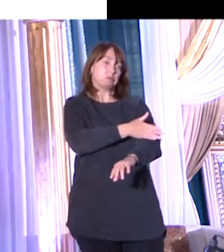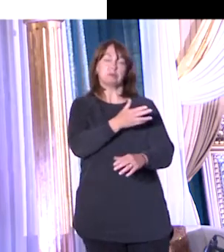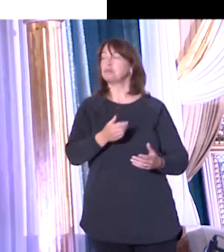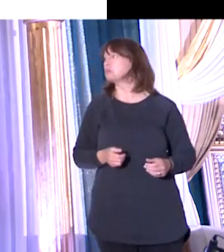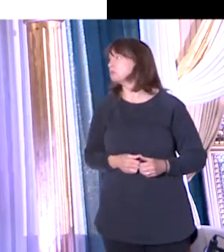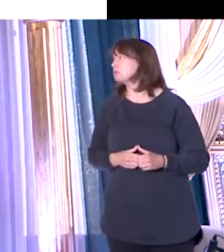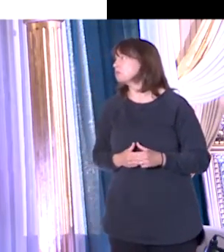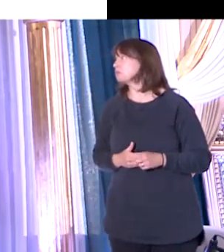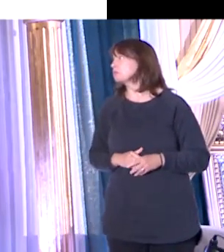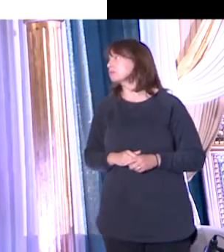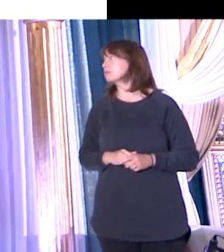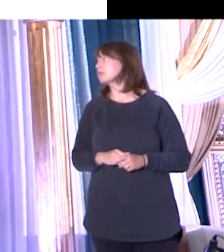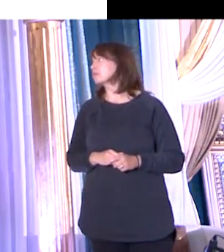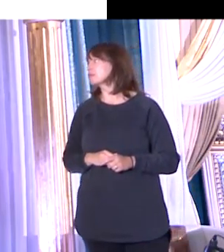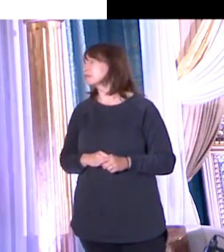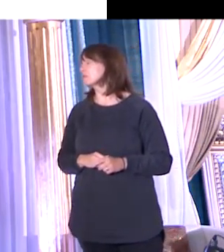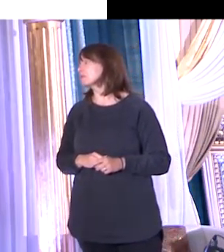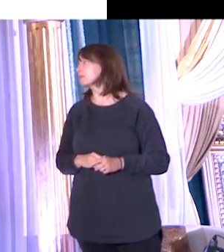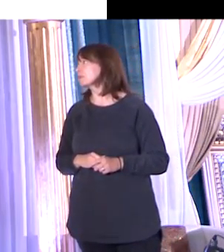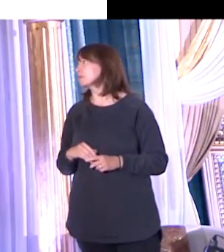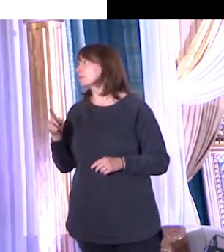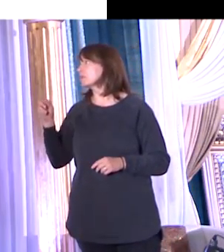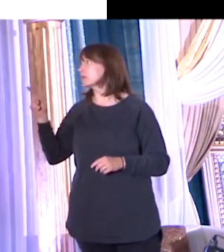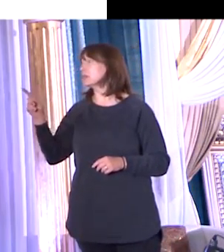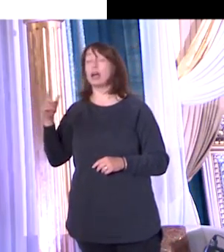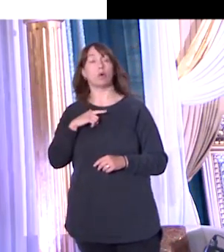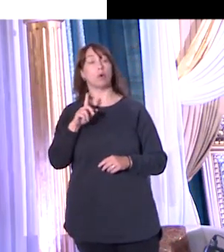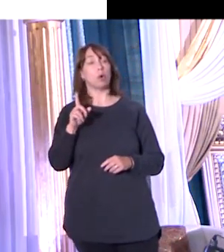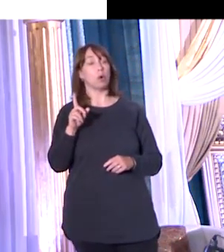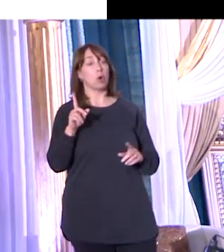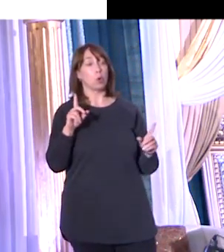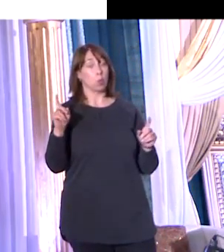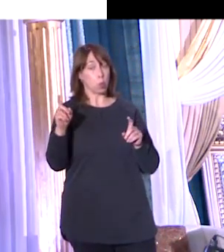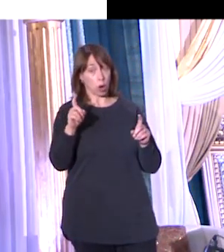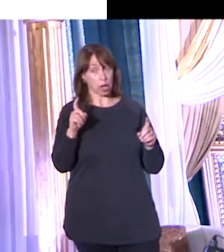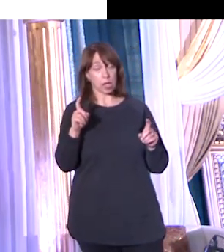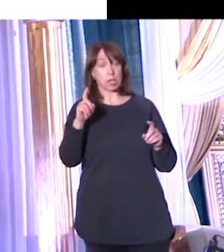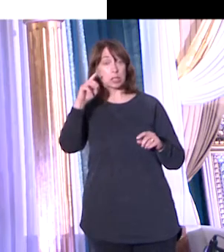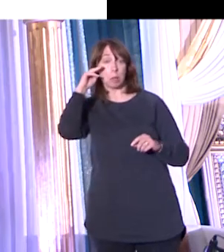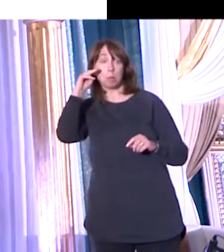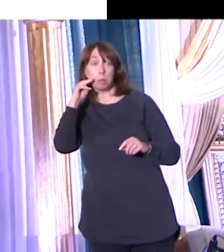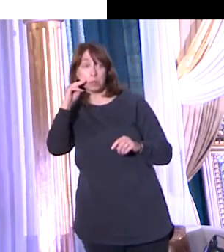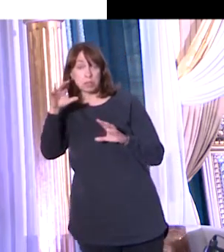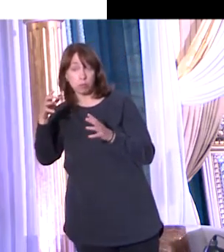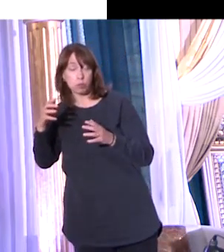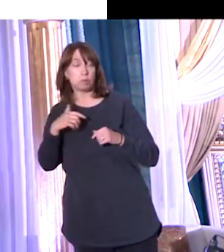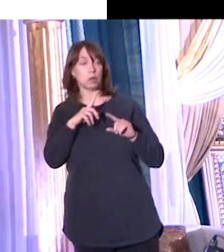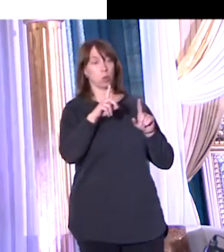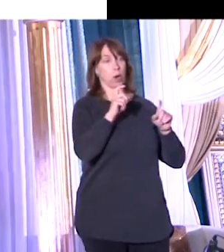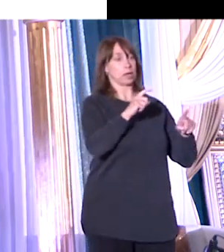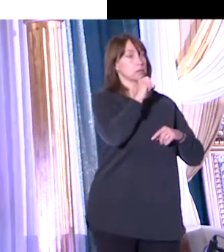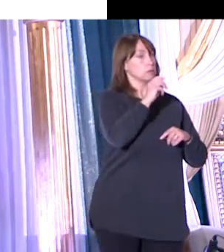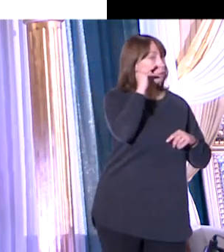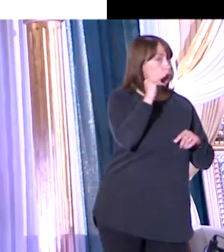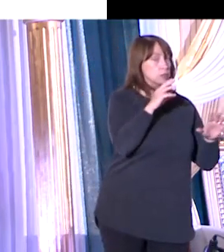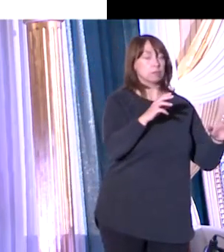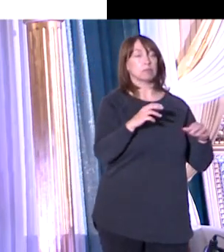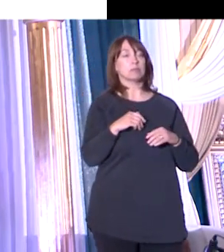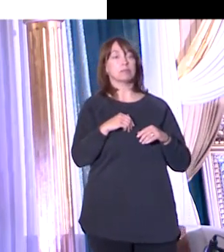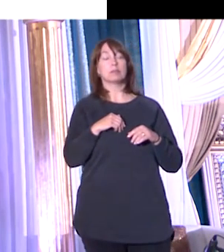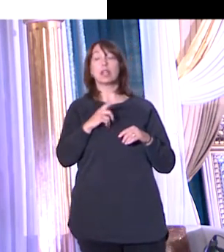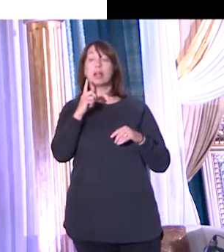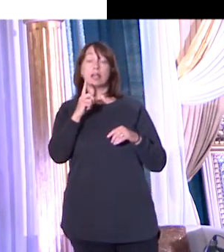issue is to ask Muslims and non-Muslims, what are the important values that immigrants should